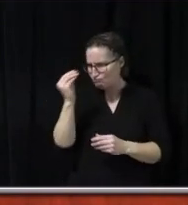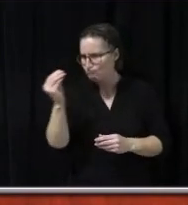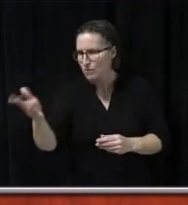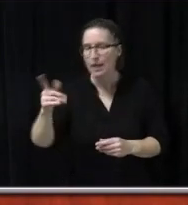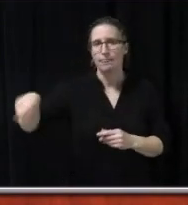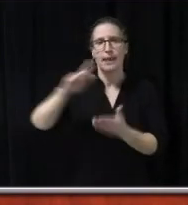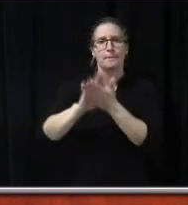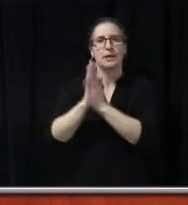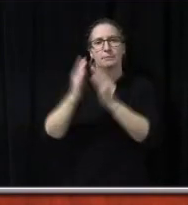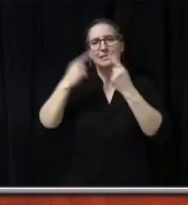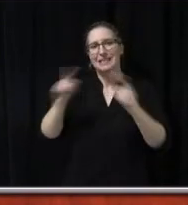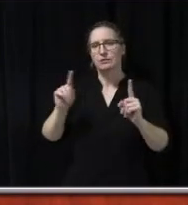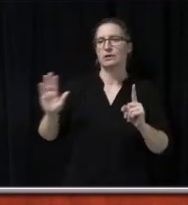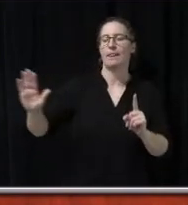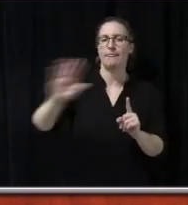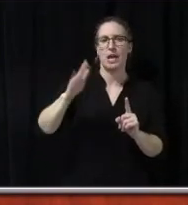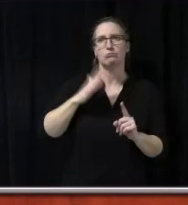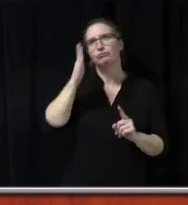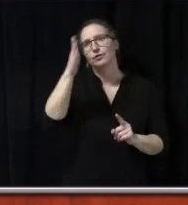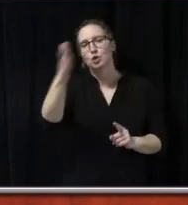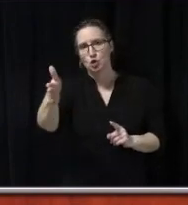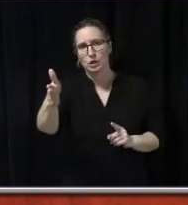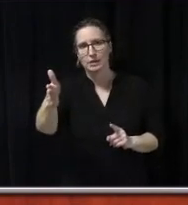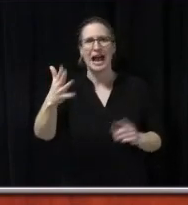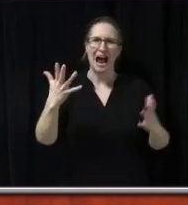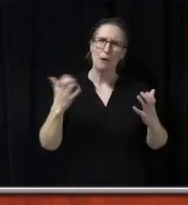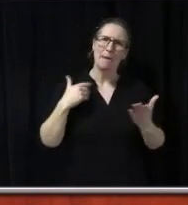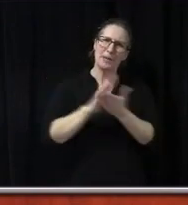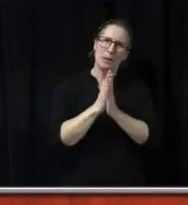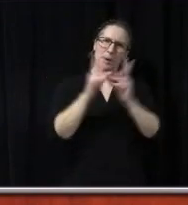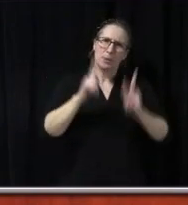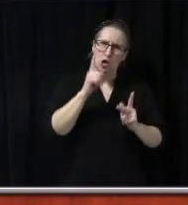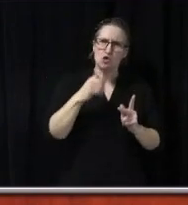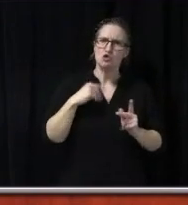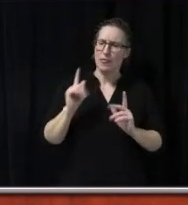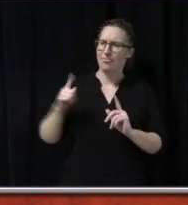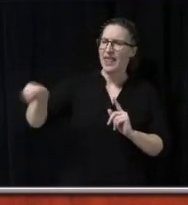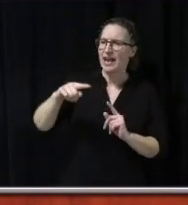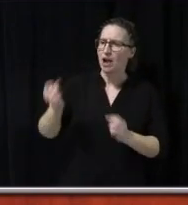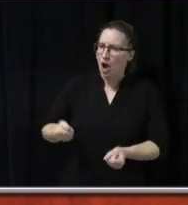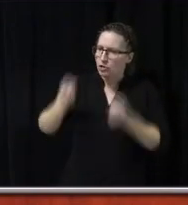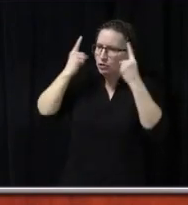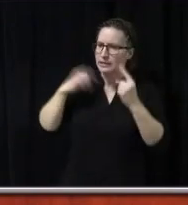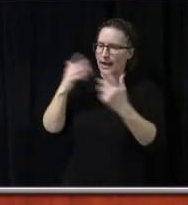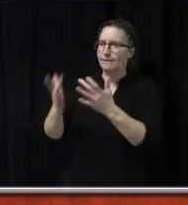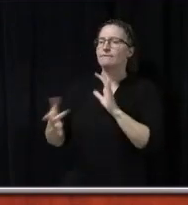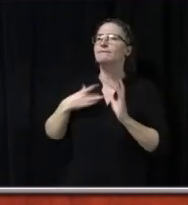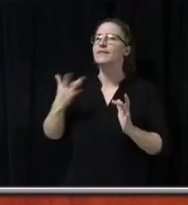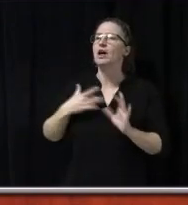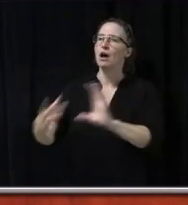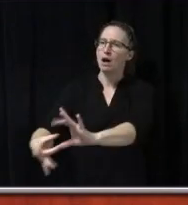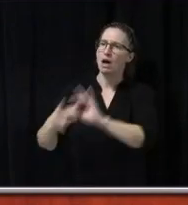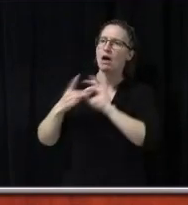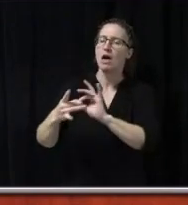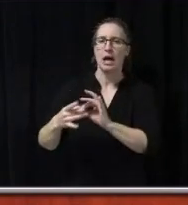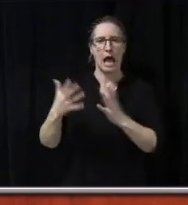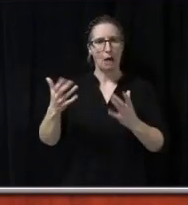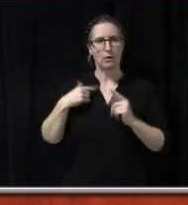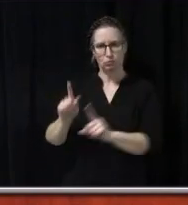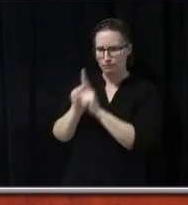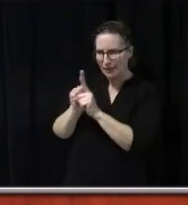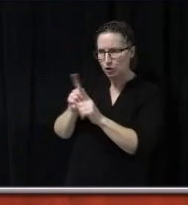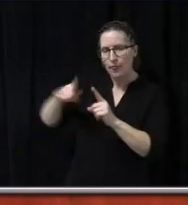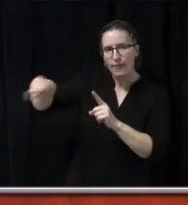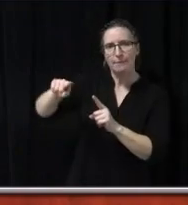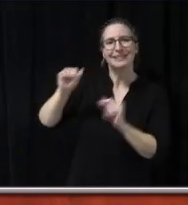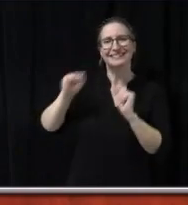be successful in their future endeavors. I want to be the person who creates a sense of belonging for my students. I want to mentor them to help them see